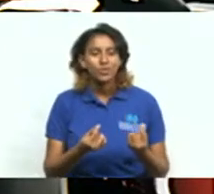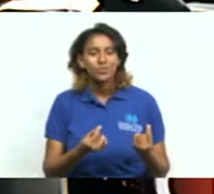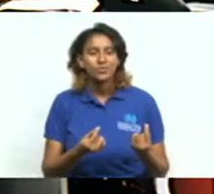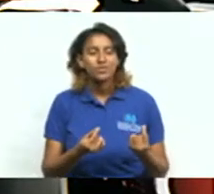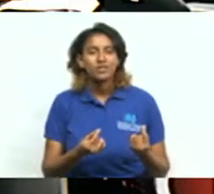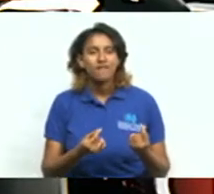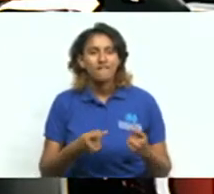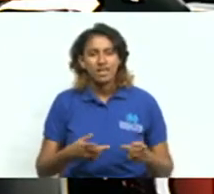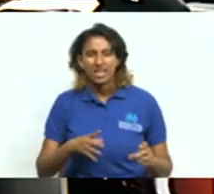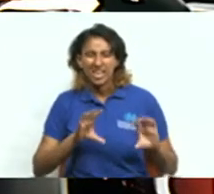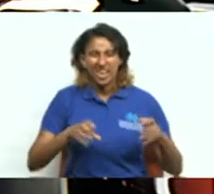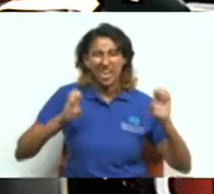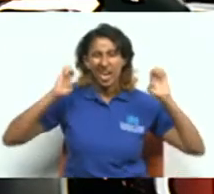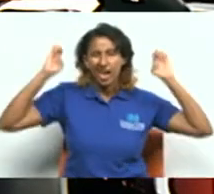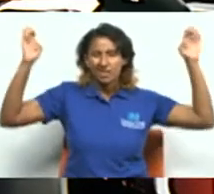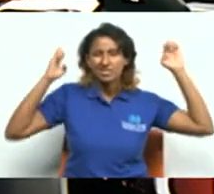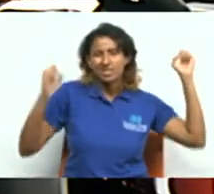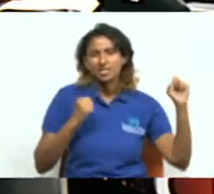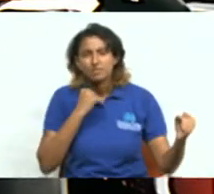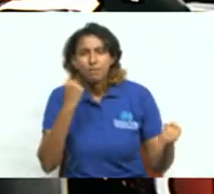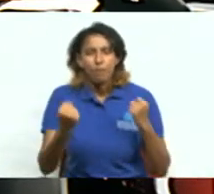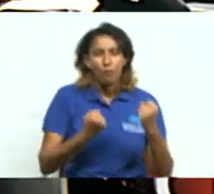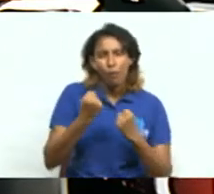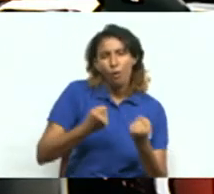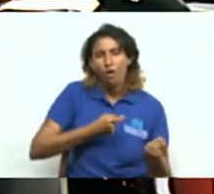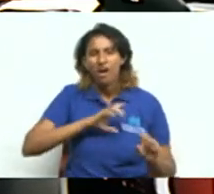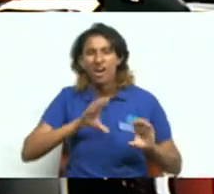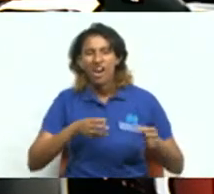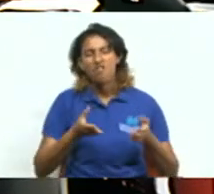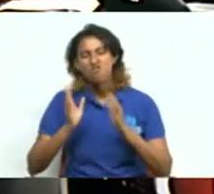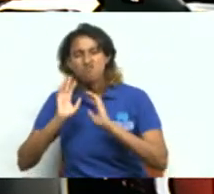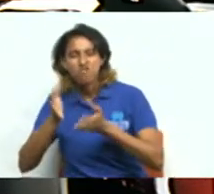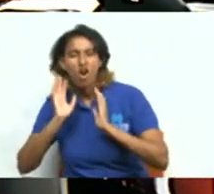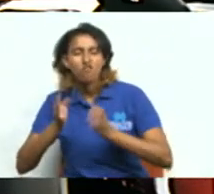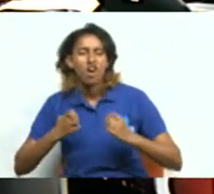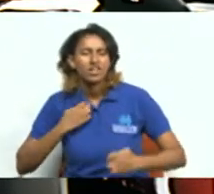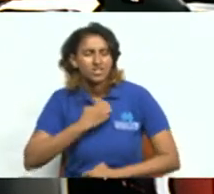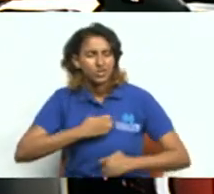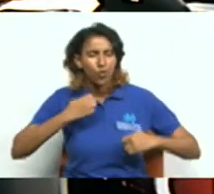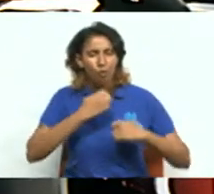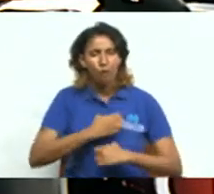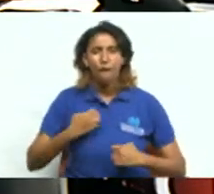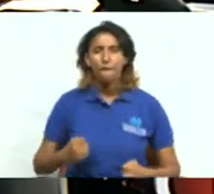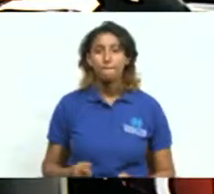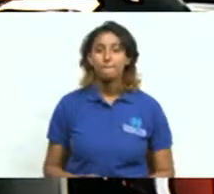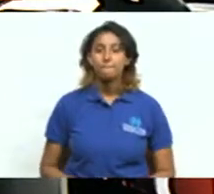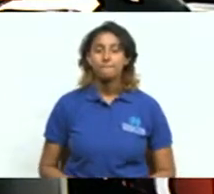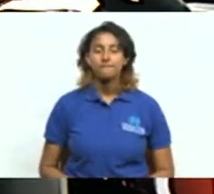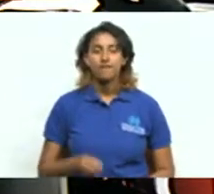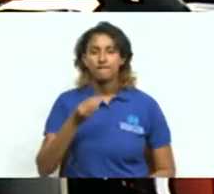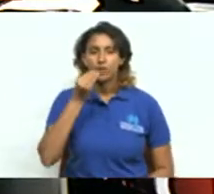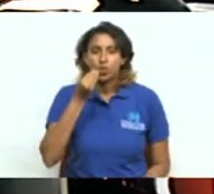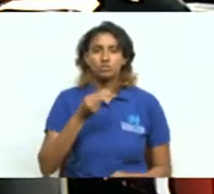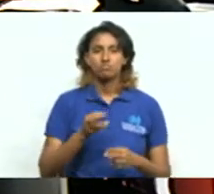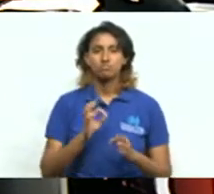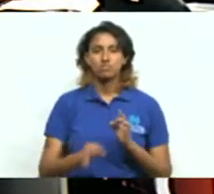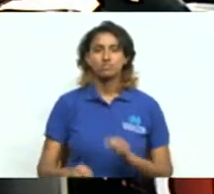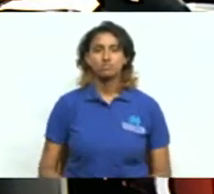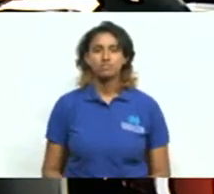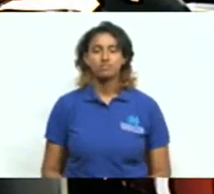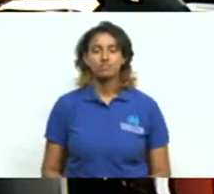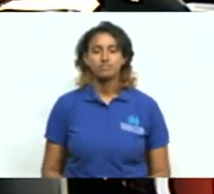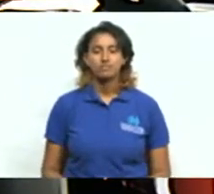physical, sport, being able to run around and just enjoy active. Physical activity. Yeah, that's great. Food. Anyone